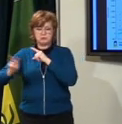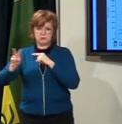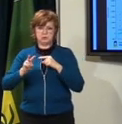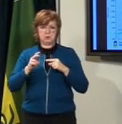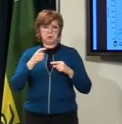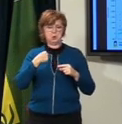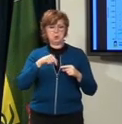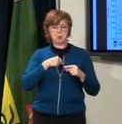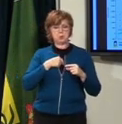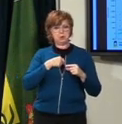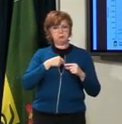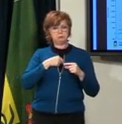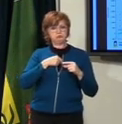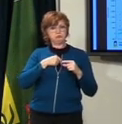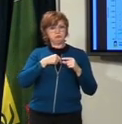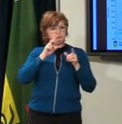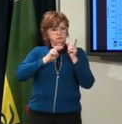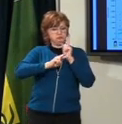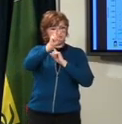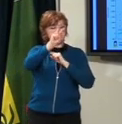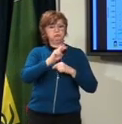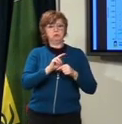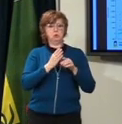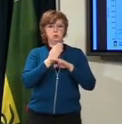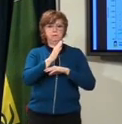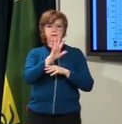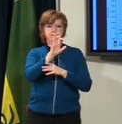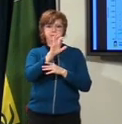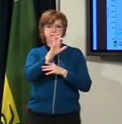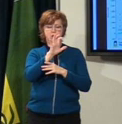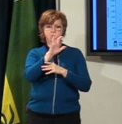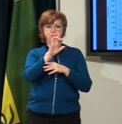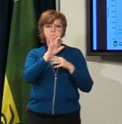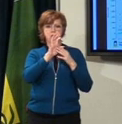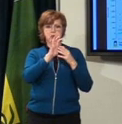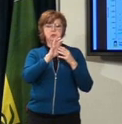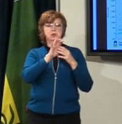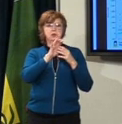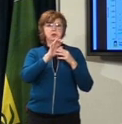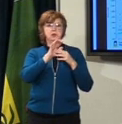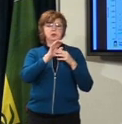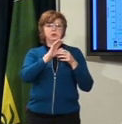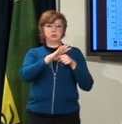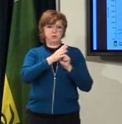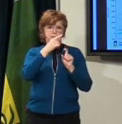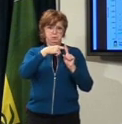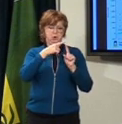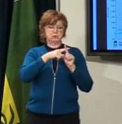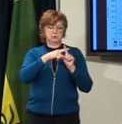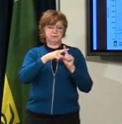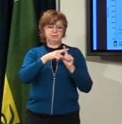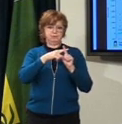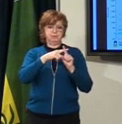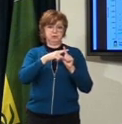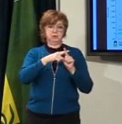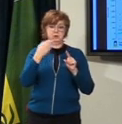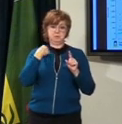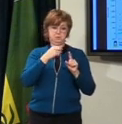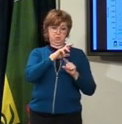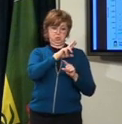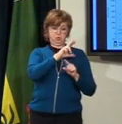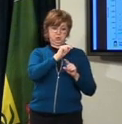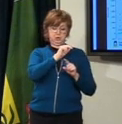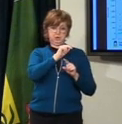cases a day, and that's up from the 325 that we experienced on the 30th of November. And likewise, we'll continue to see